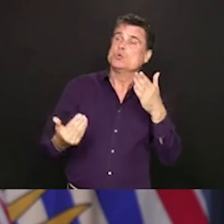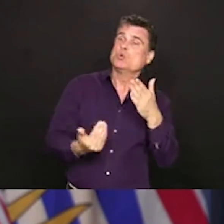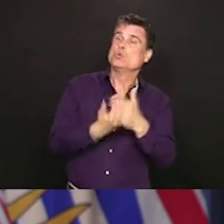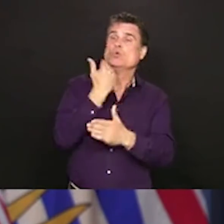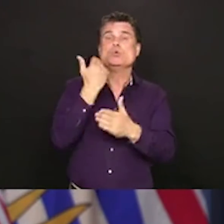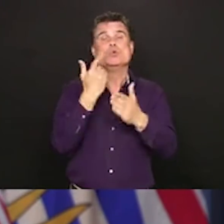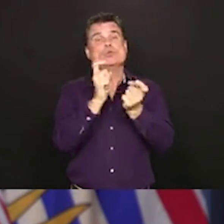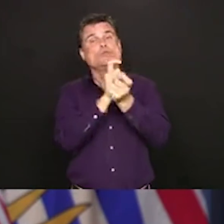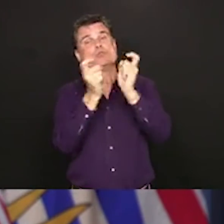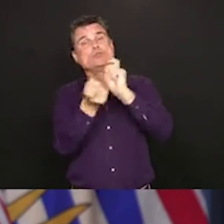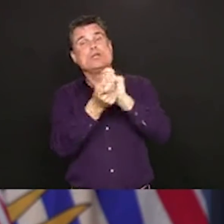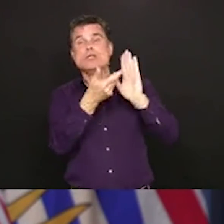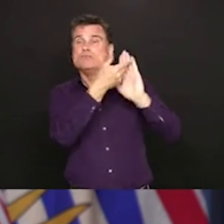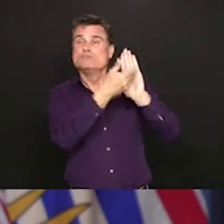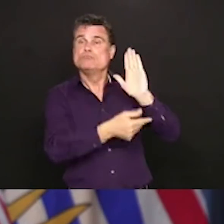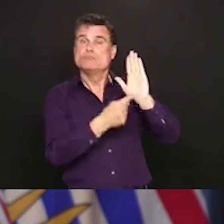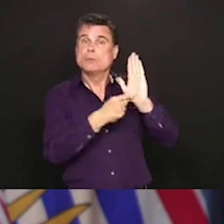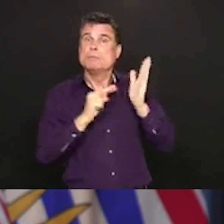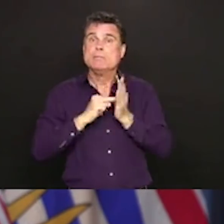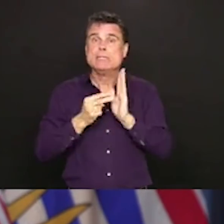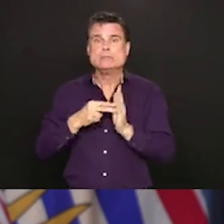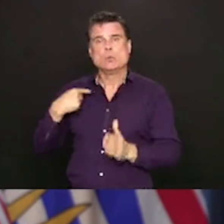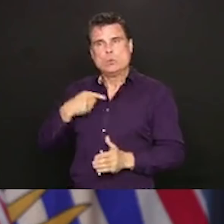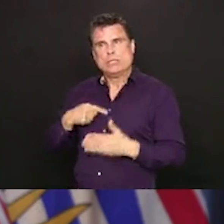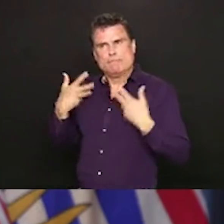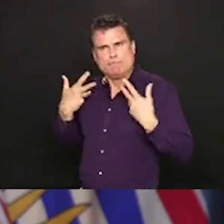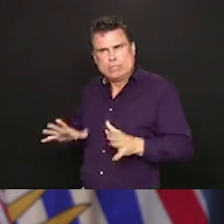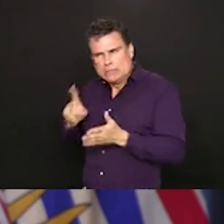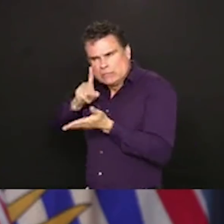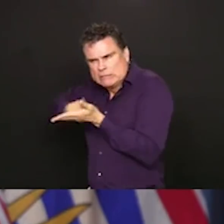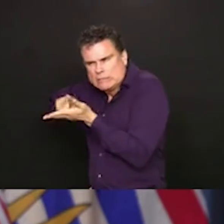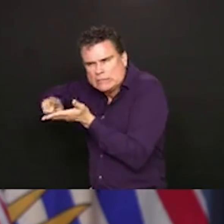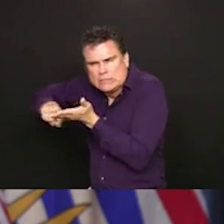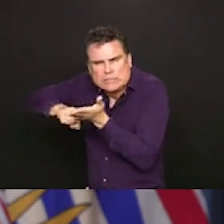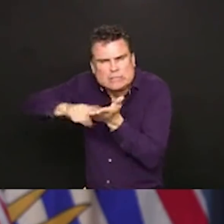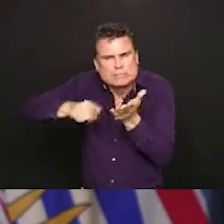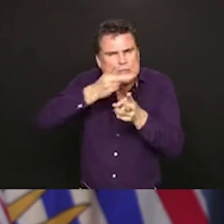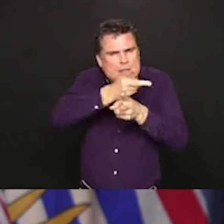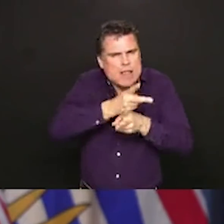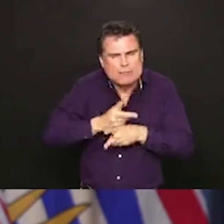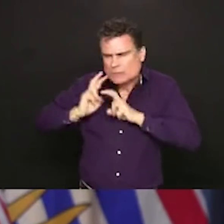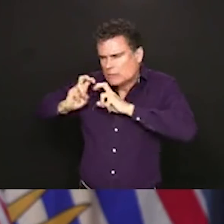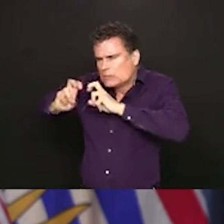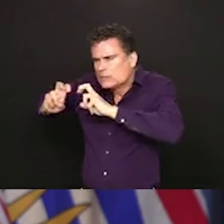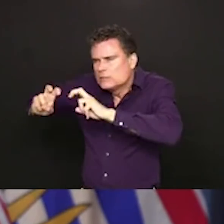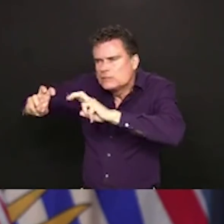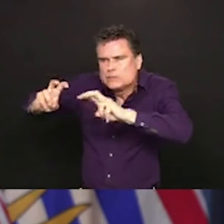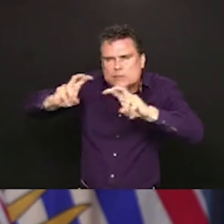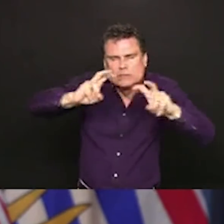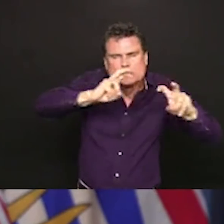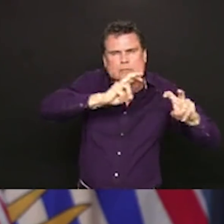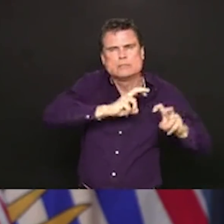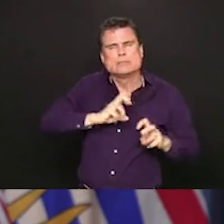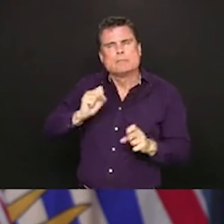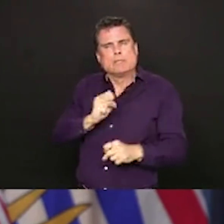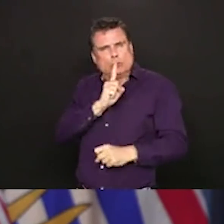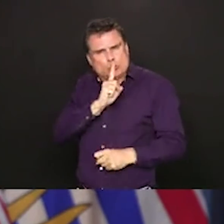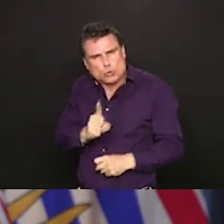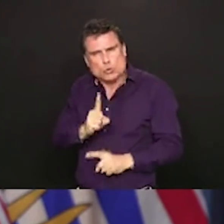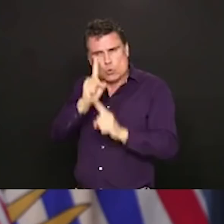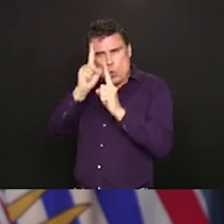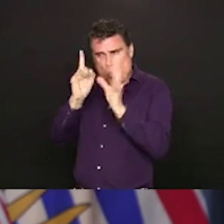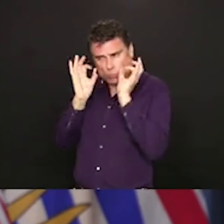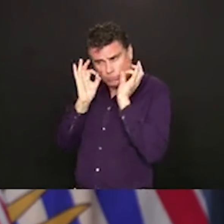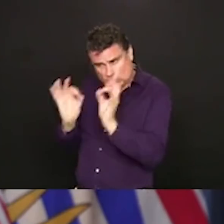stepped up in British Columbia despite the hardships that many of these public health measures have entailed. And you have recognized